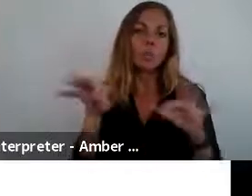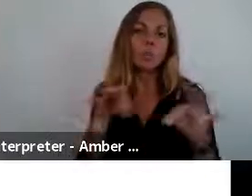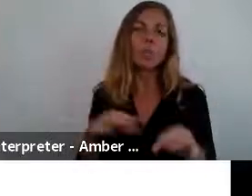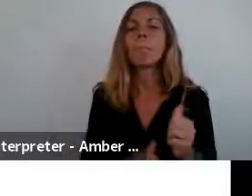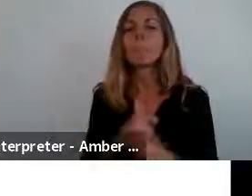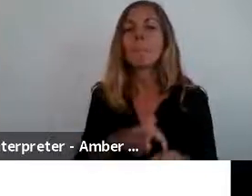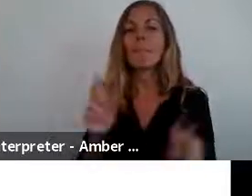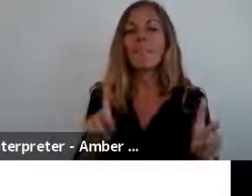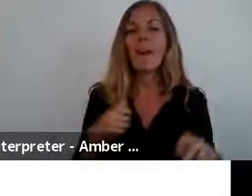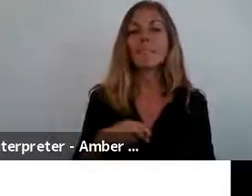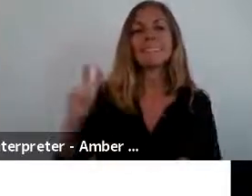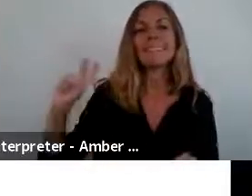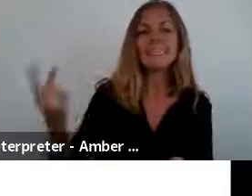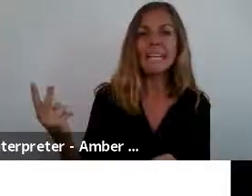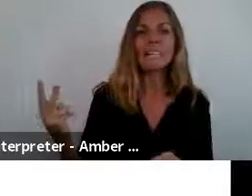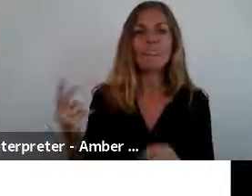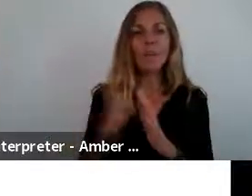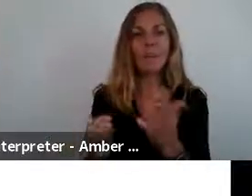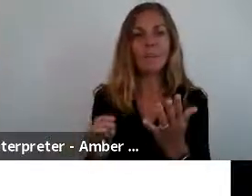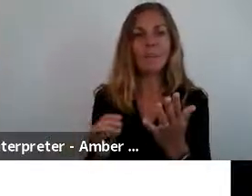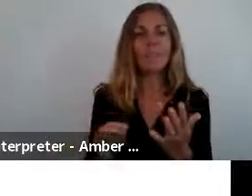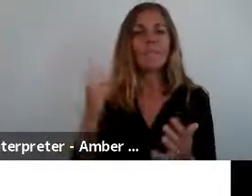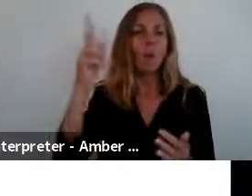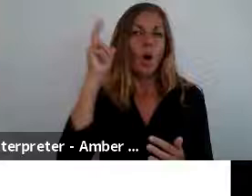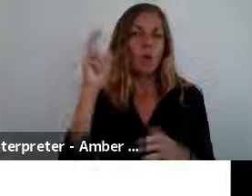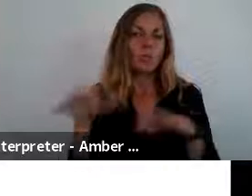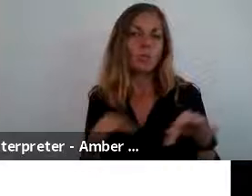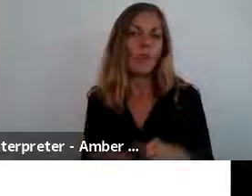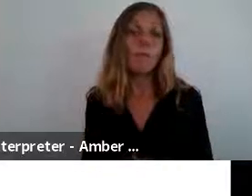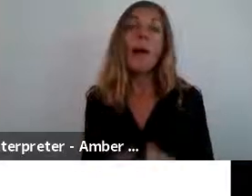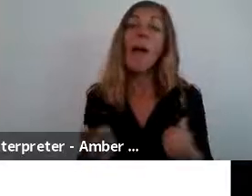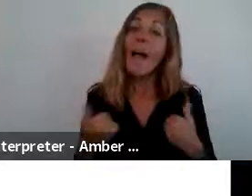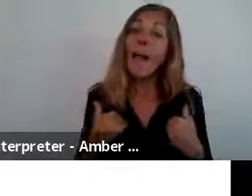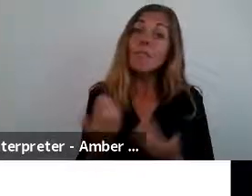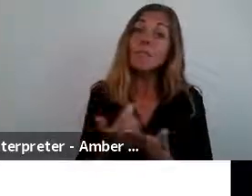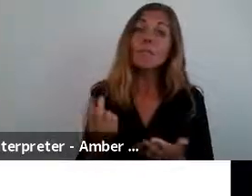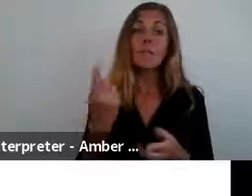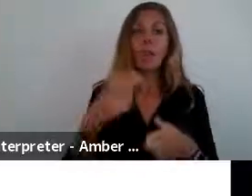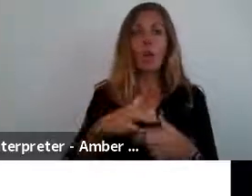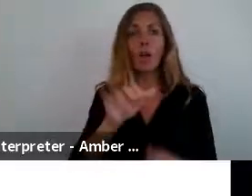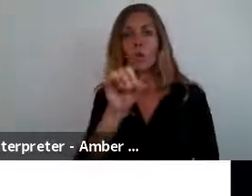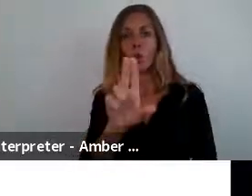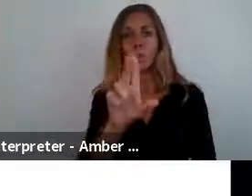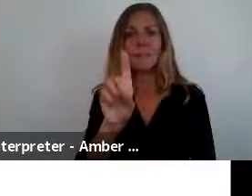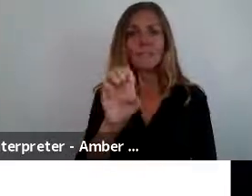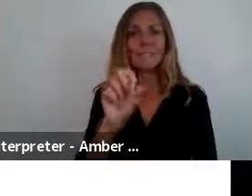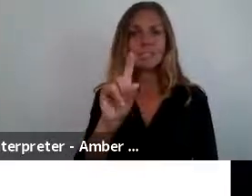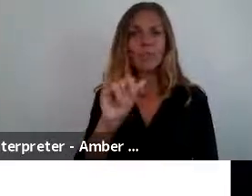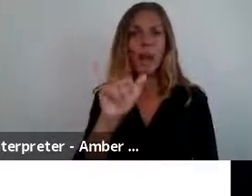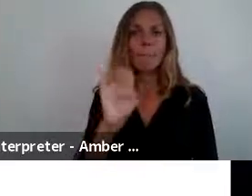video to have an audio described version. There is a resource called UDescribe. It's for people